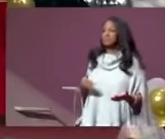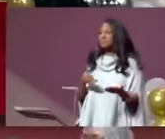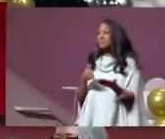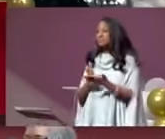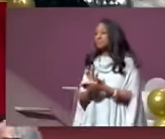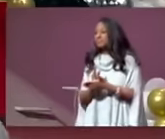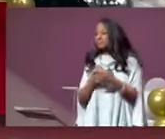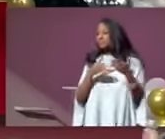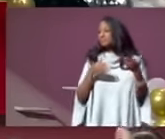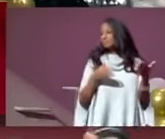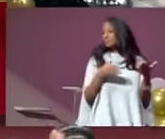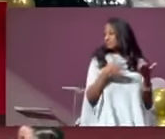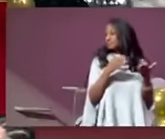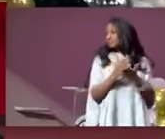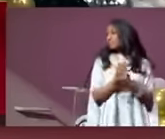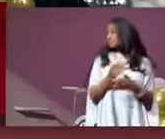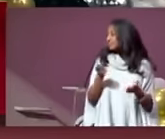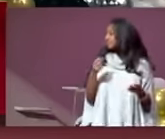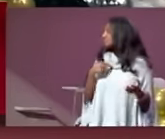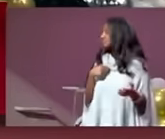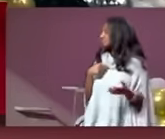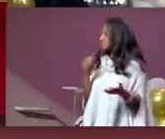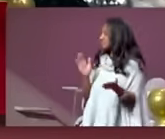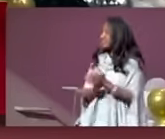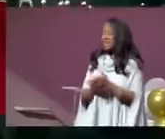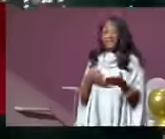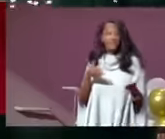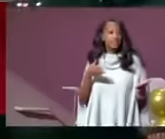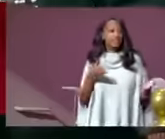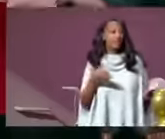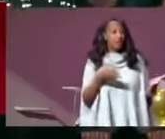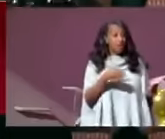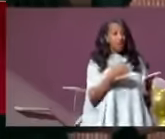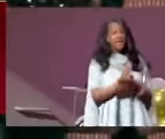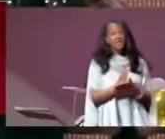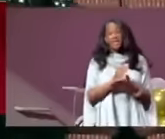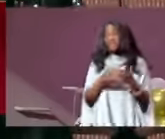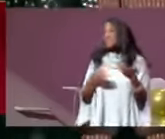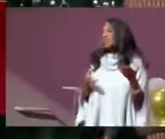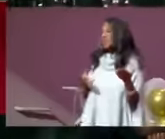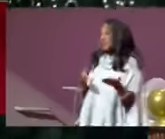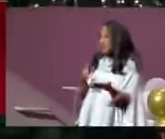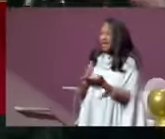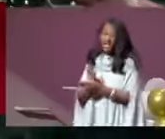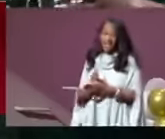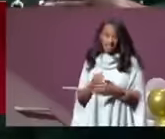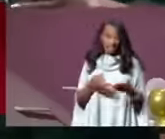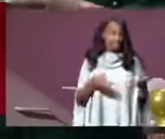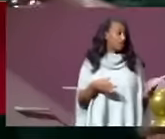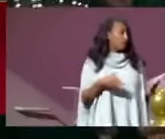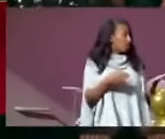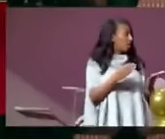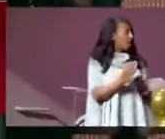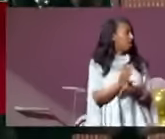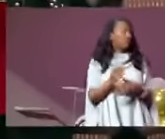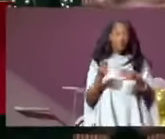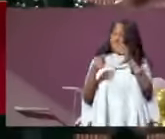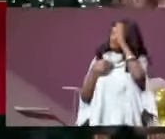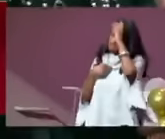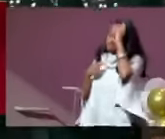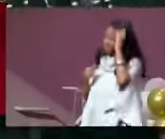He's all right. He's all right. Say the Lord, he's all right. He's all right. He's all right. He's all